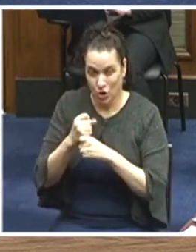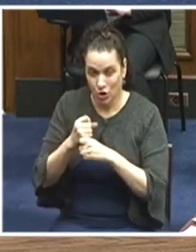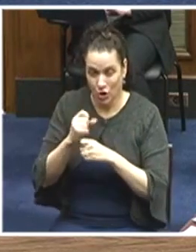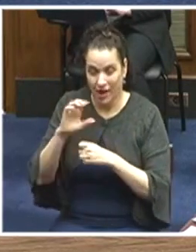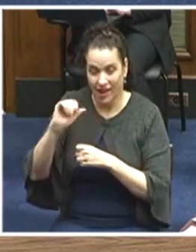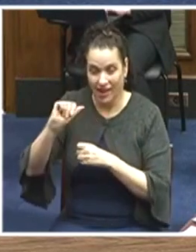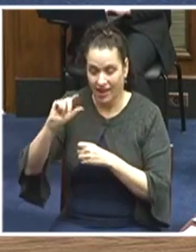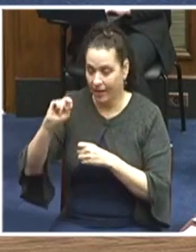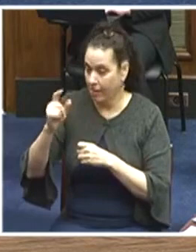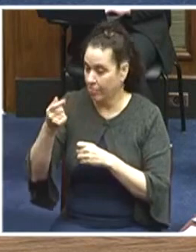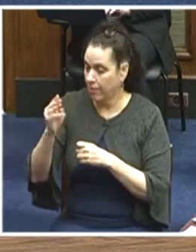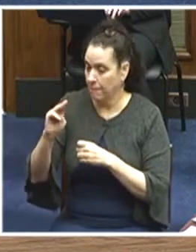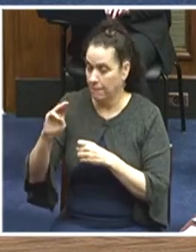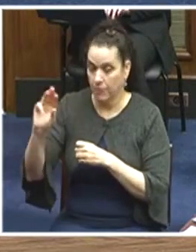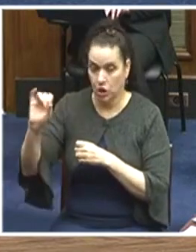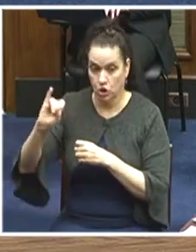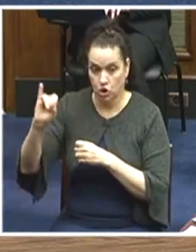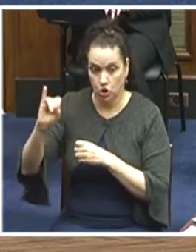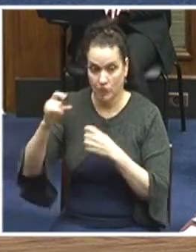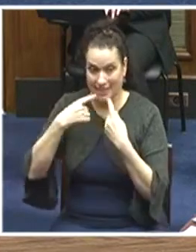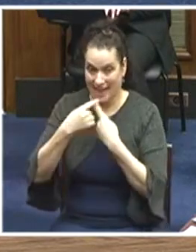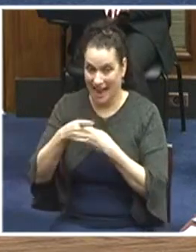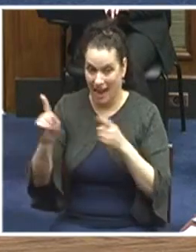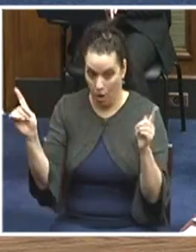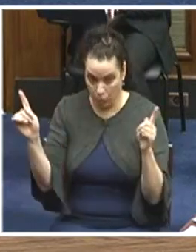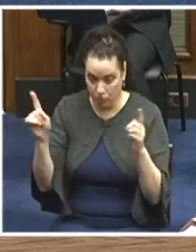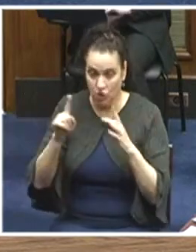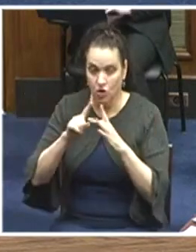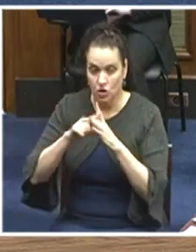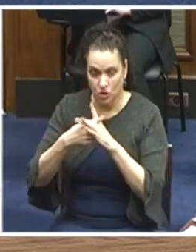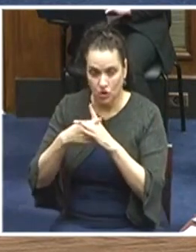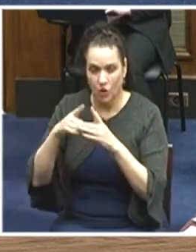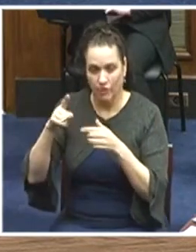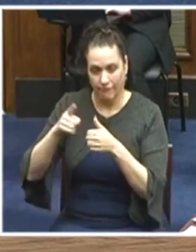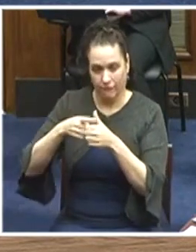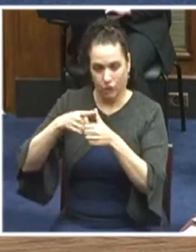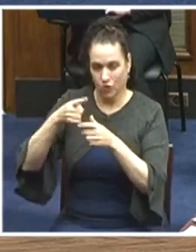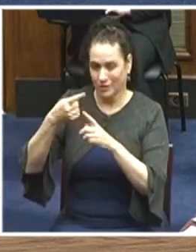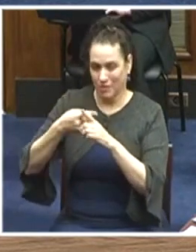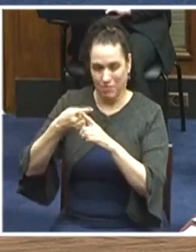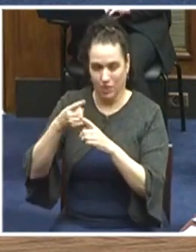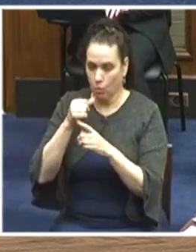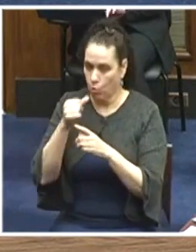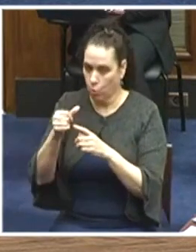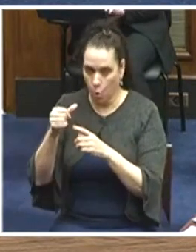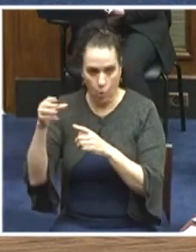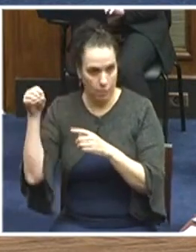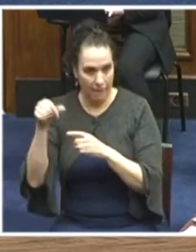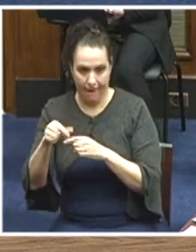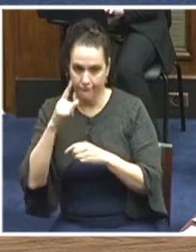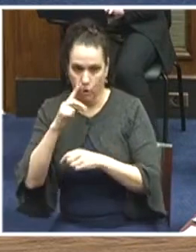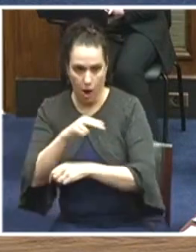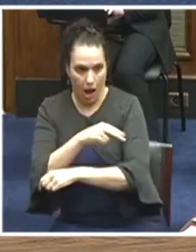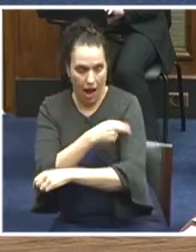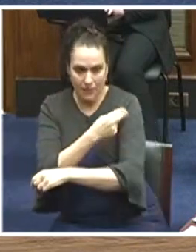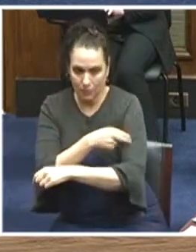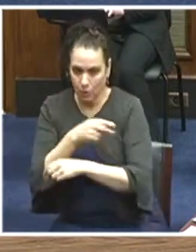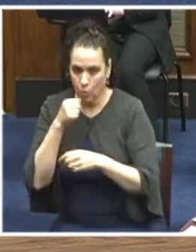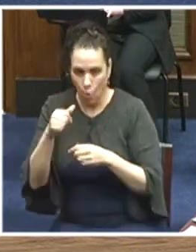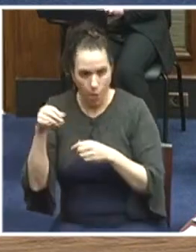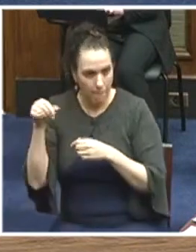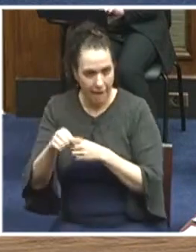announced suddenly that on April 1st, it would no longer cover not the hospital this time, but the clinic, where she received most of her doctor-administered